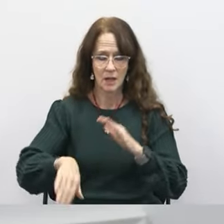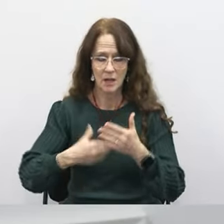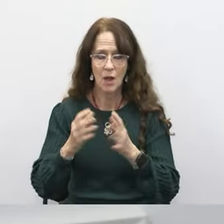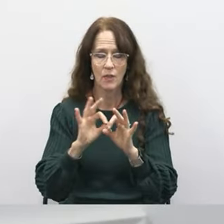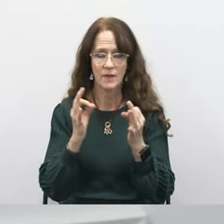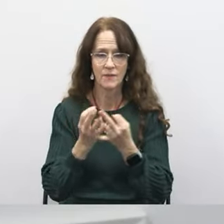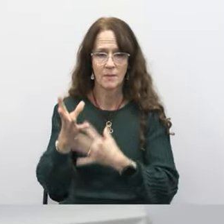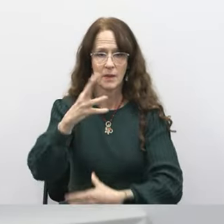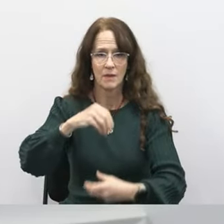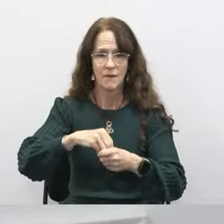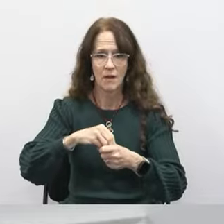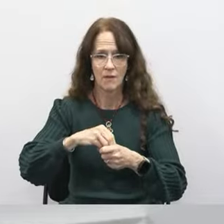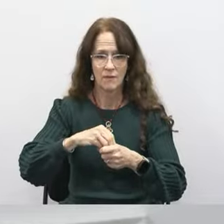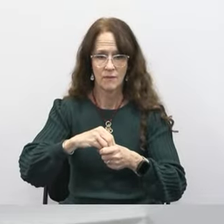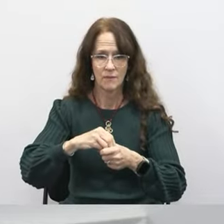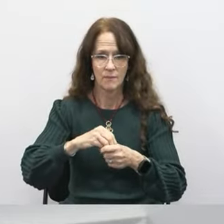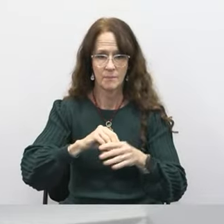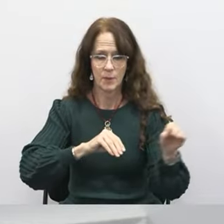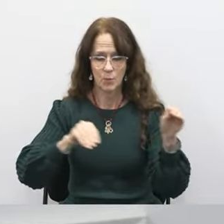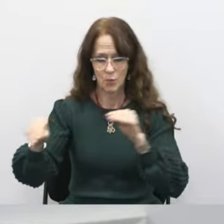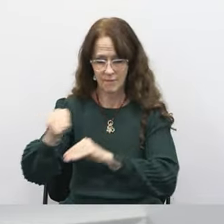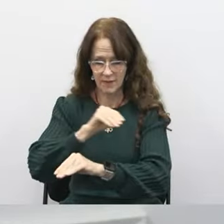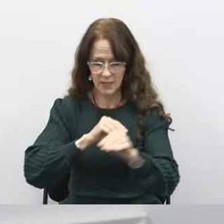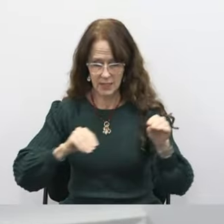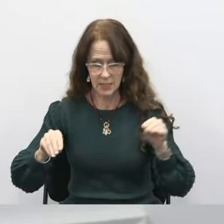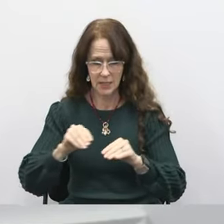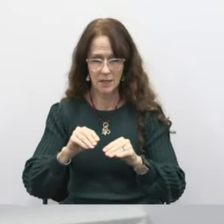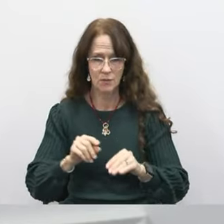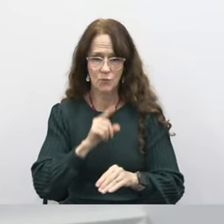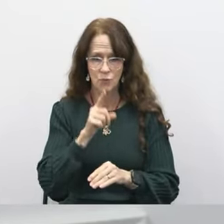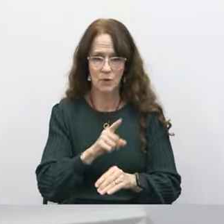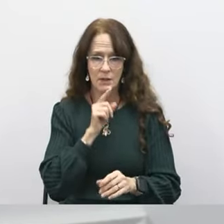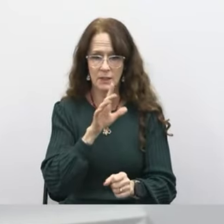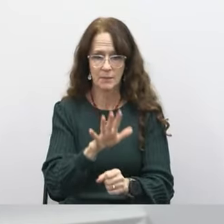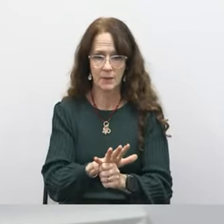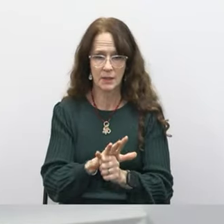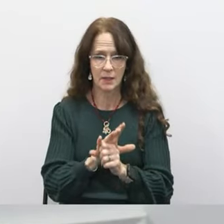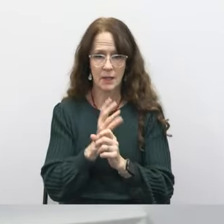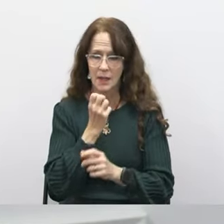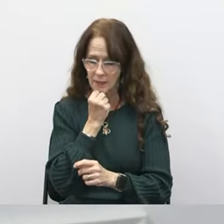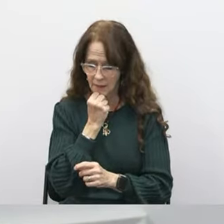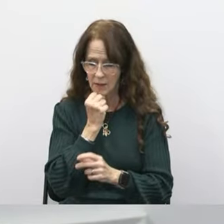be involved in moving schools, just that we are fully committed to care and